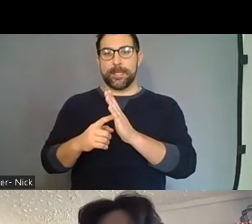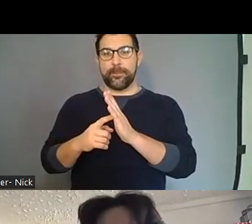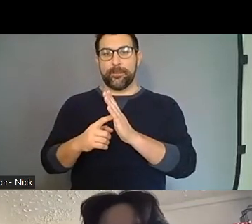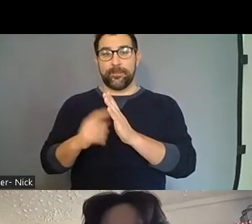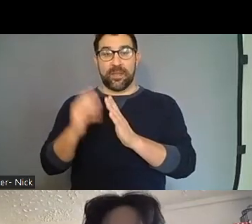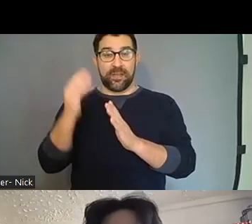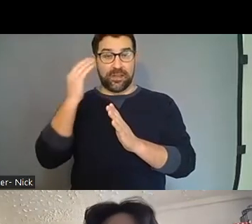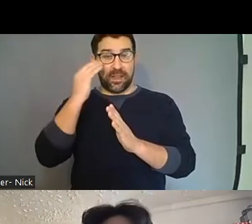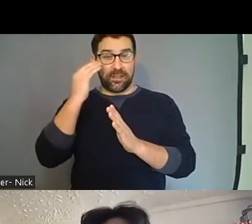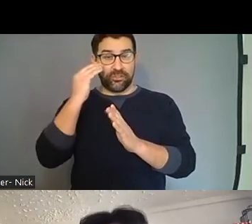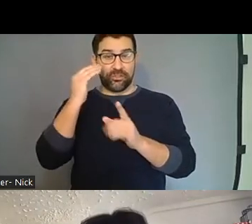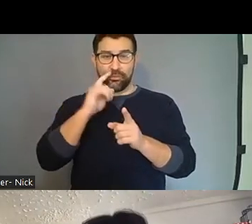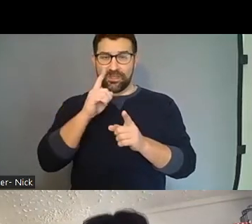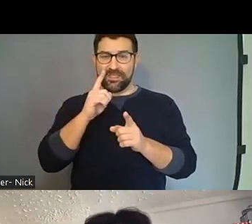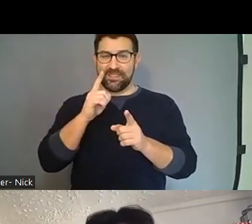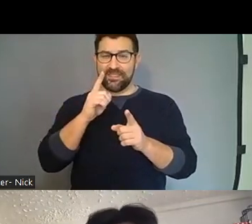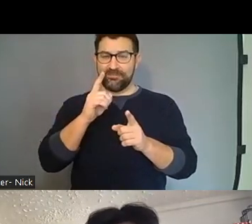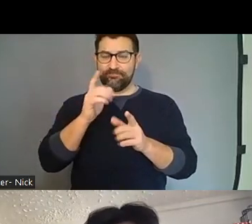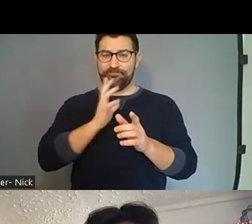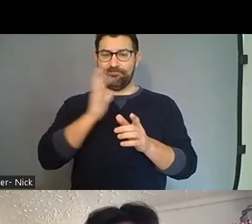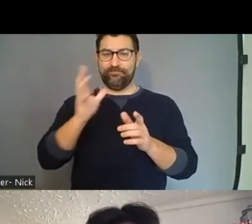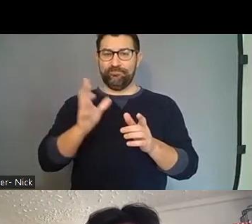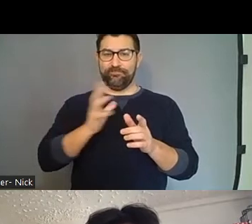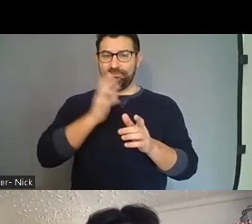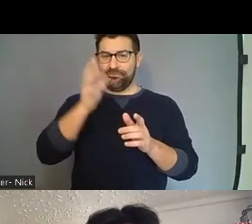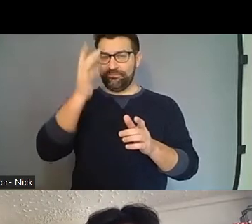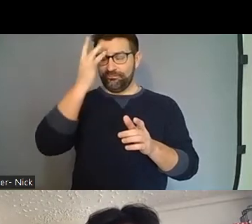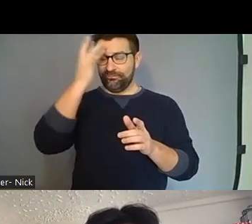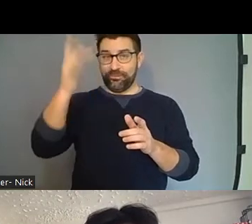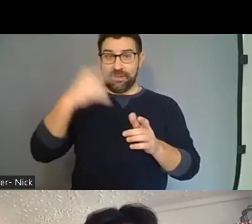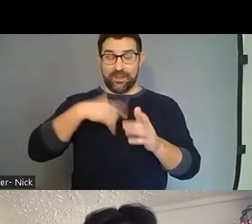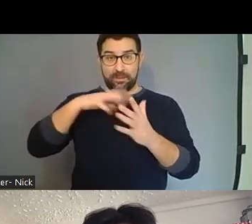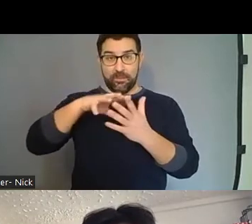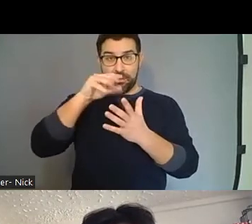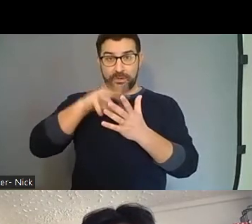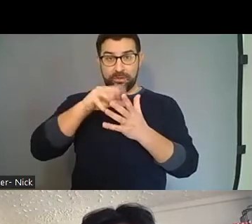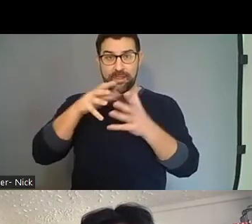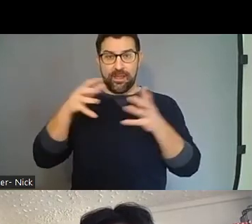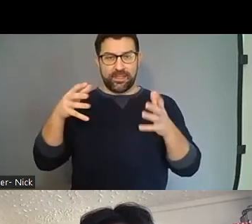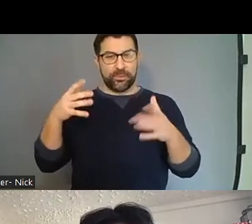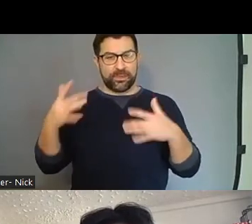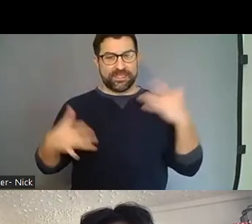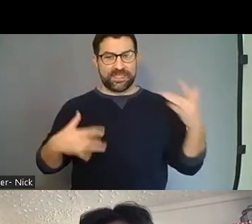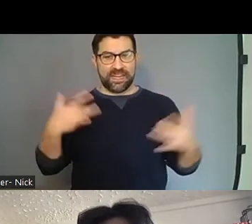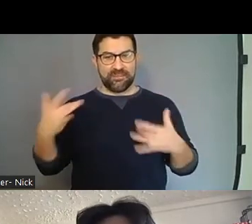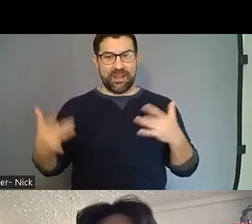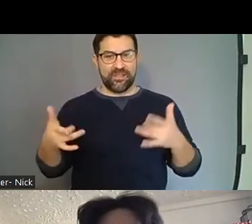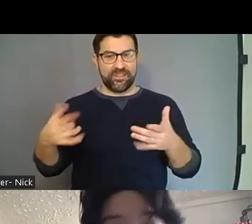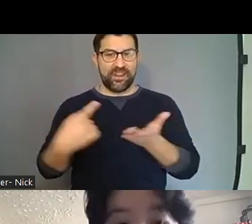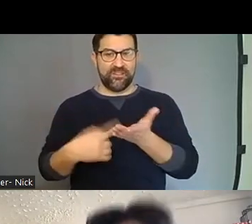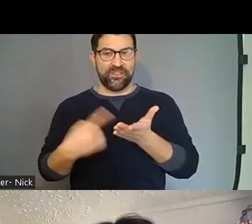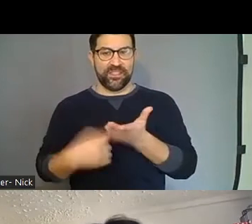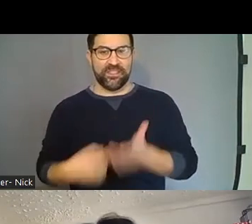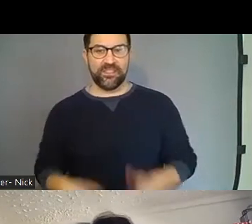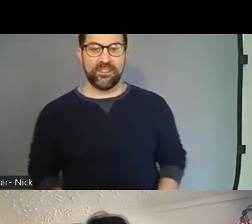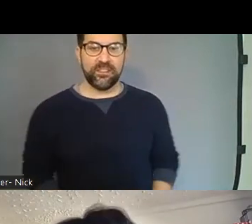knowledges are really sophisticated and brilliant. And I'm learning a lot. So we're very excited about this conversation. I